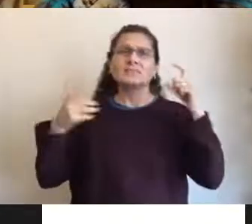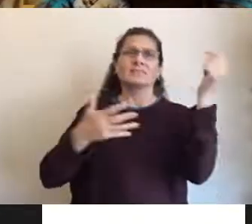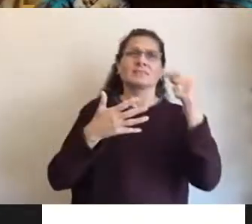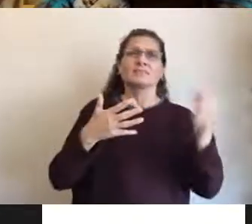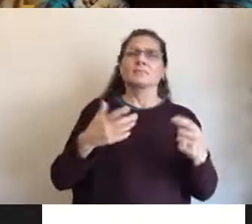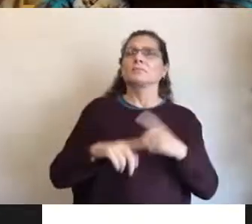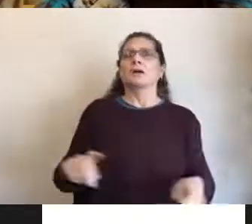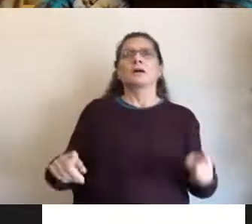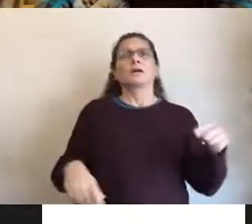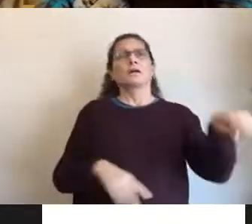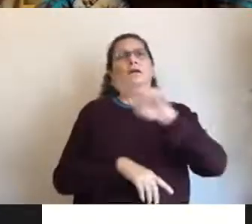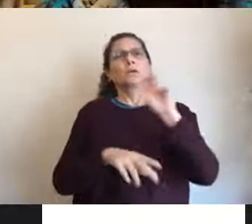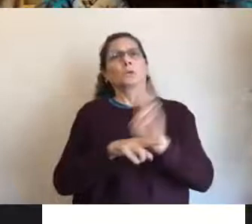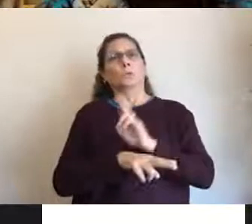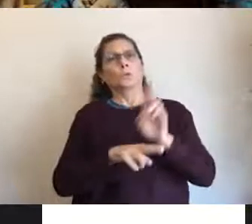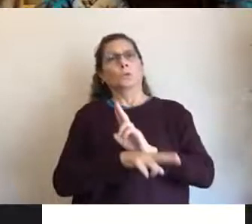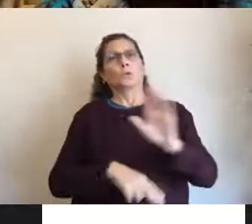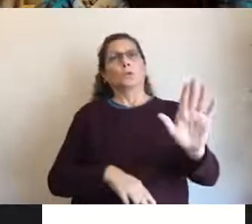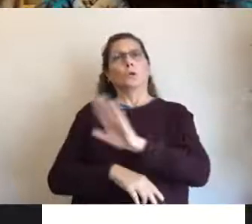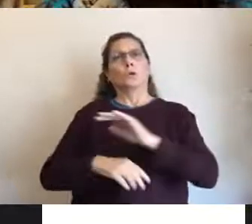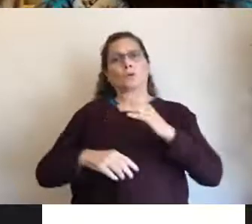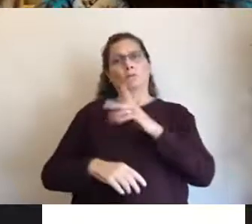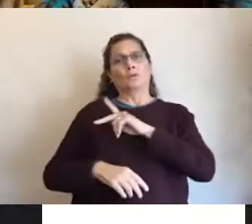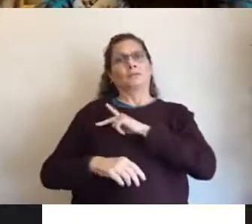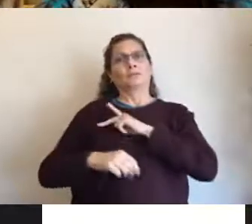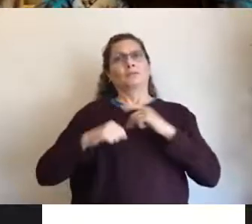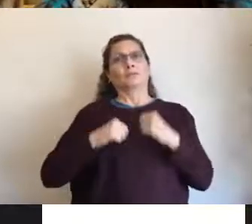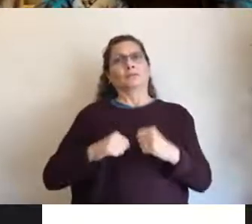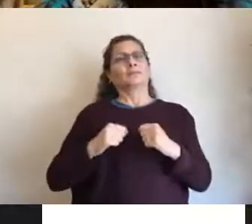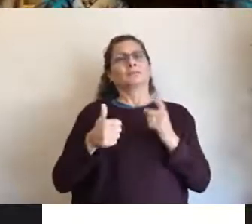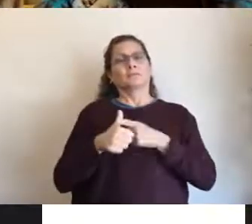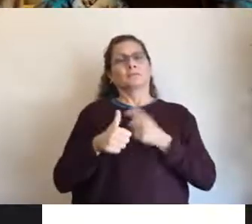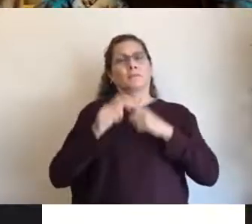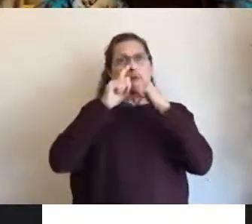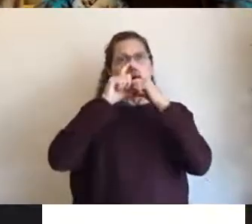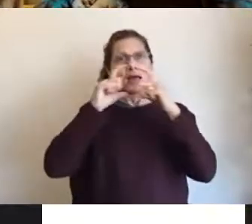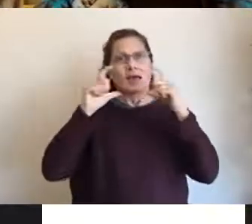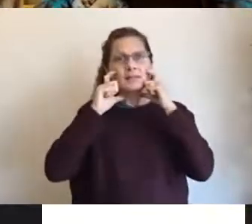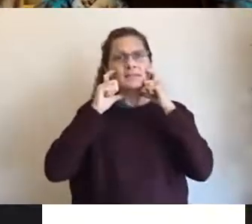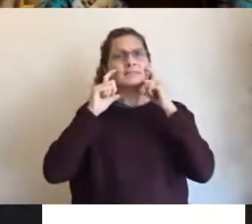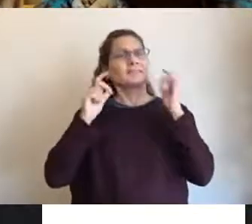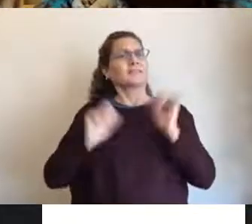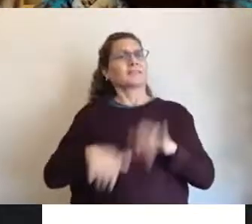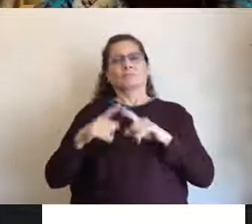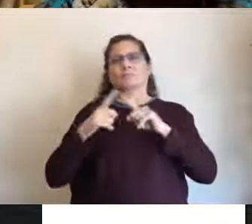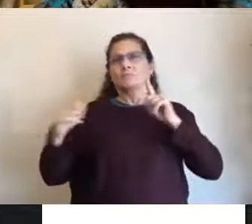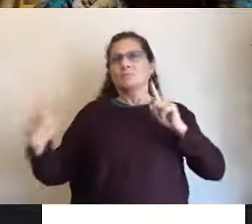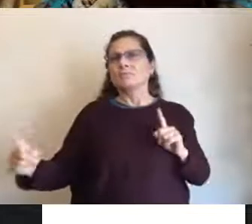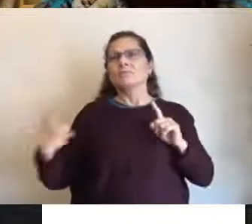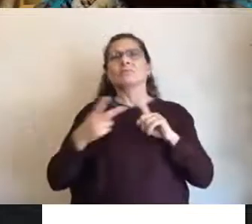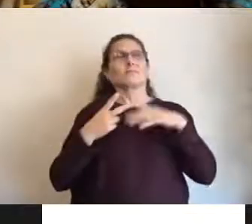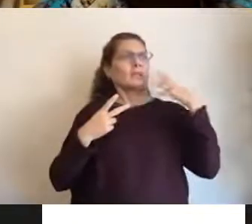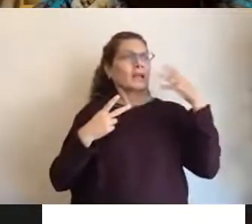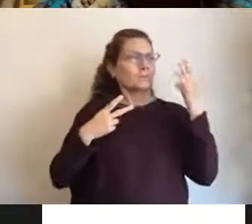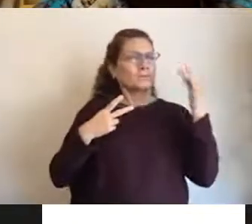each part of personal protection, so that's masking, physical distancing, being out in the open air, shortened time of exposure. These are layers